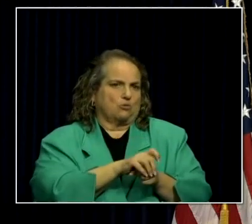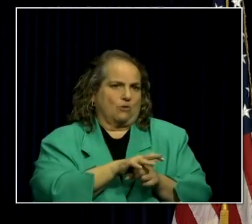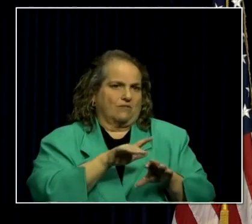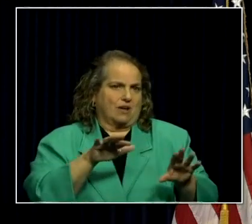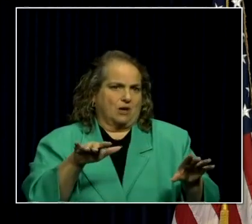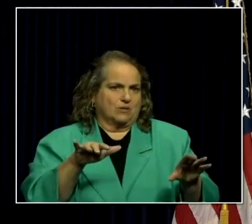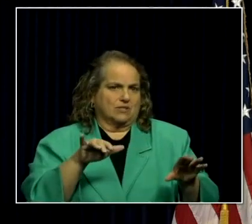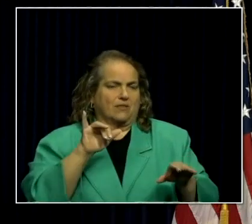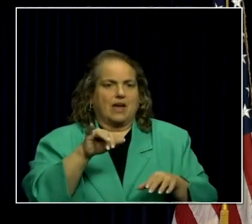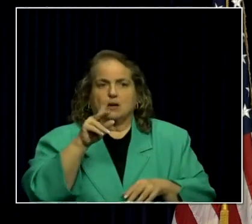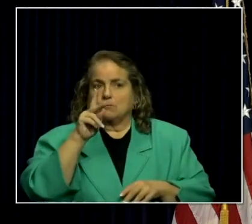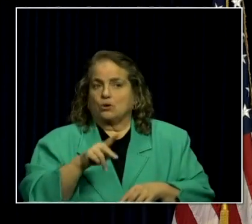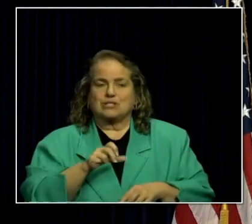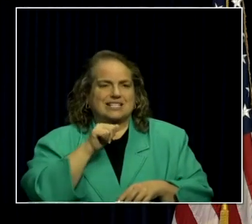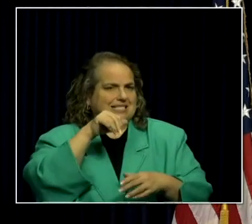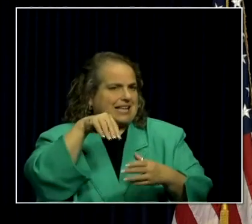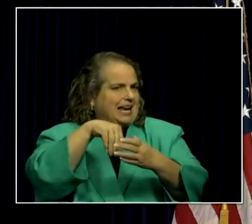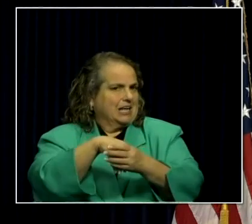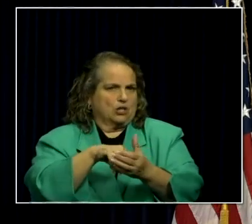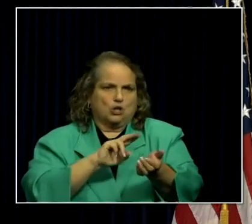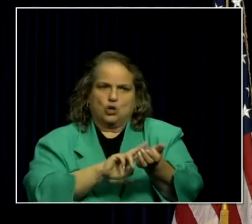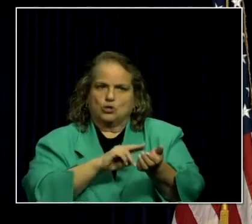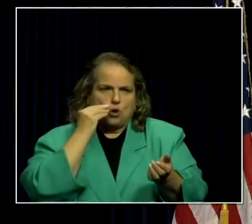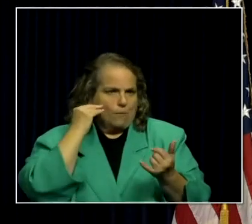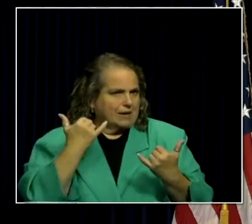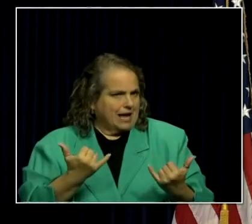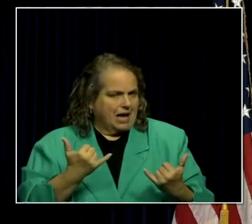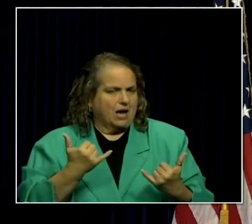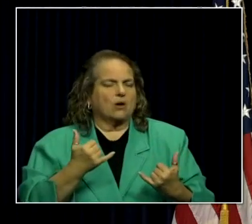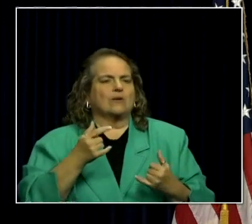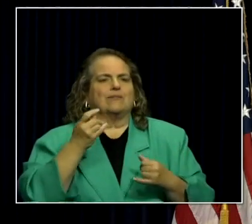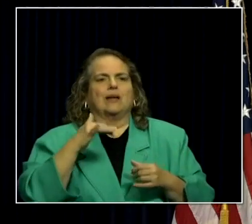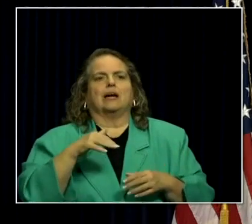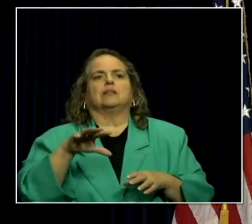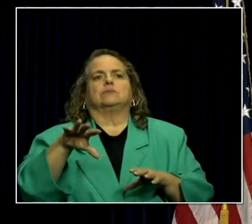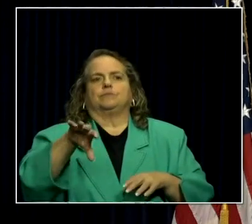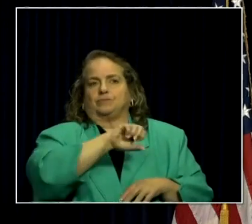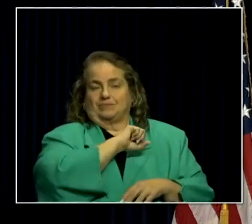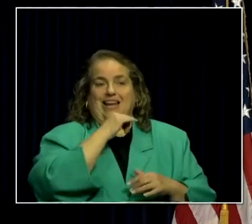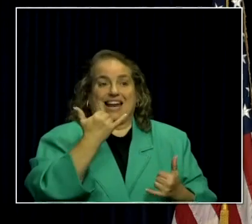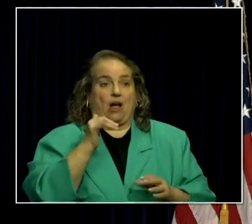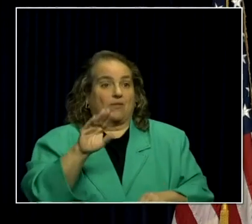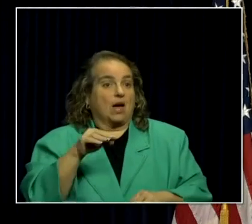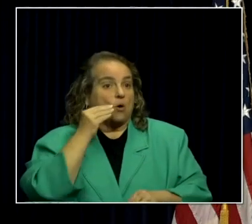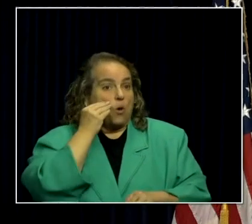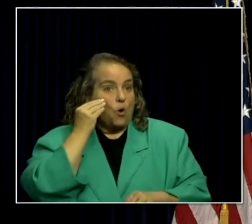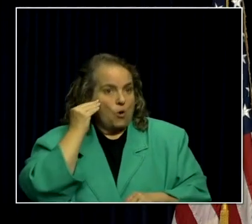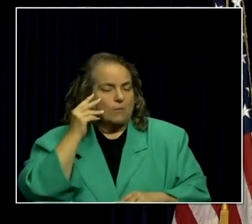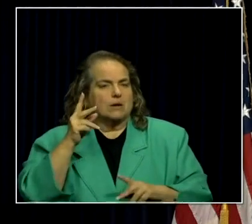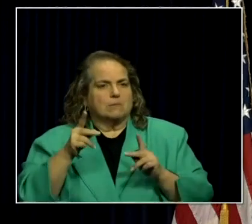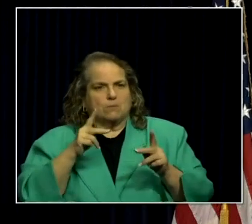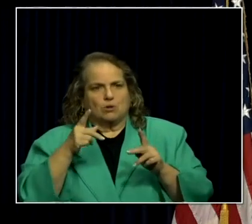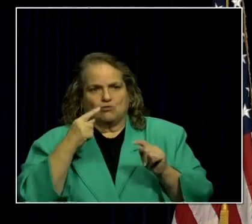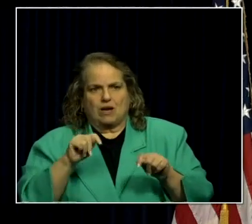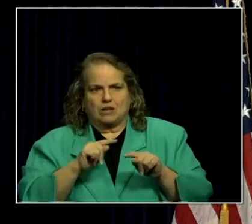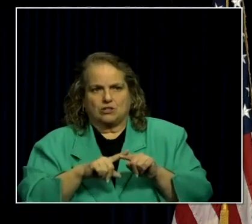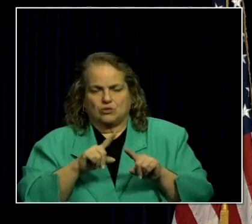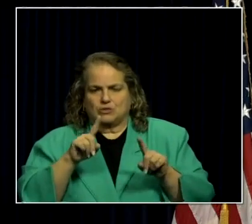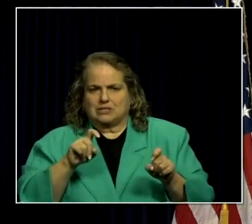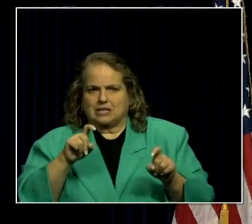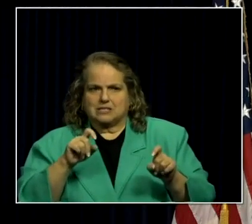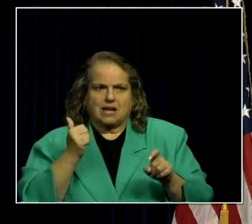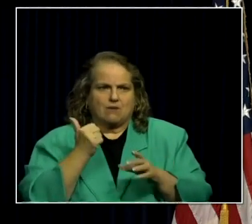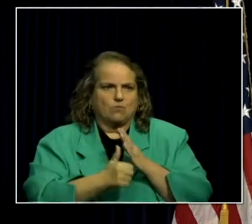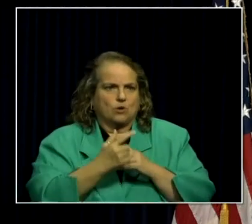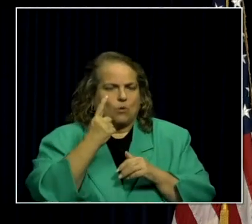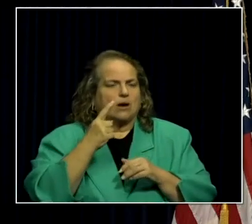no longer in the home. They are taking steps at that home right now. We don't have more information. We